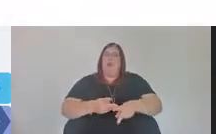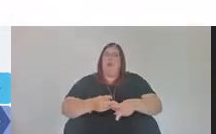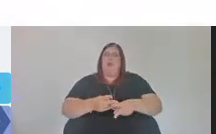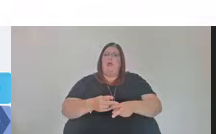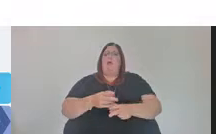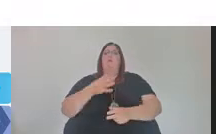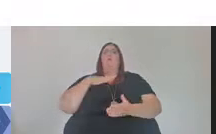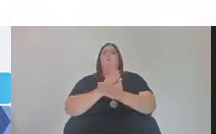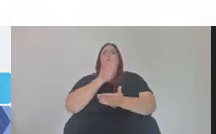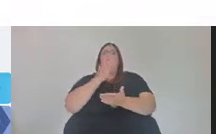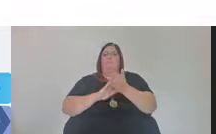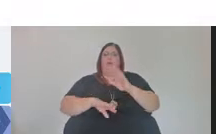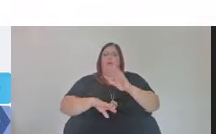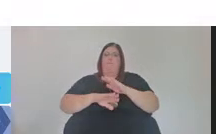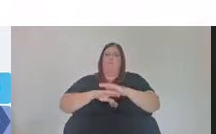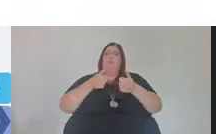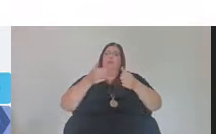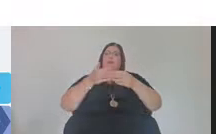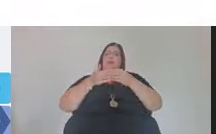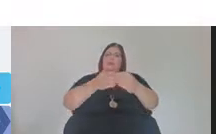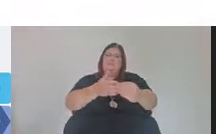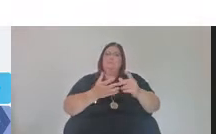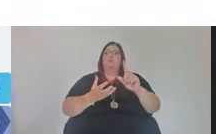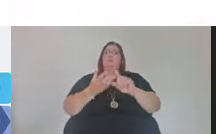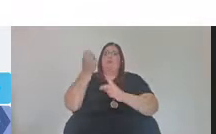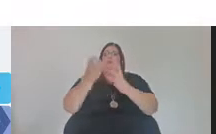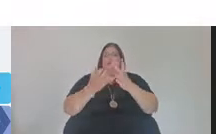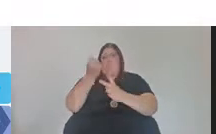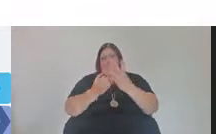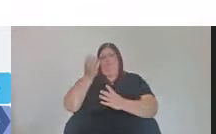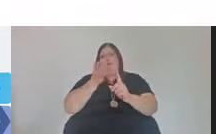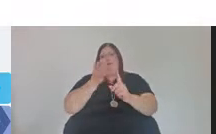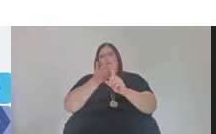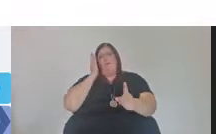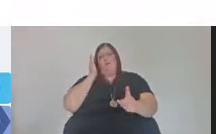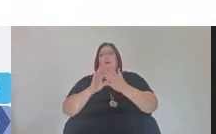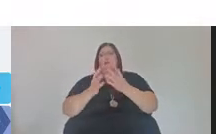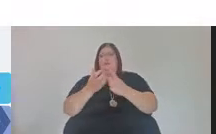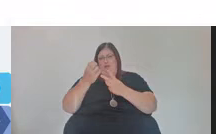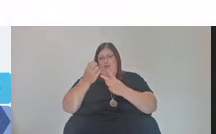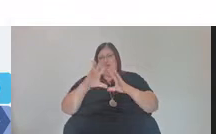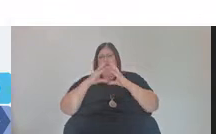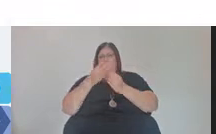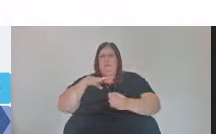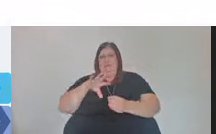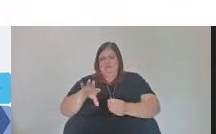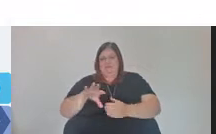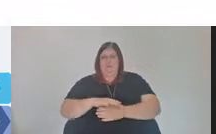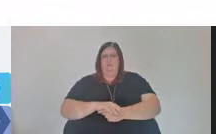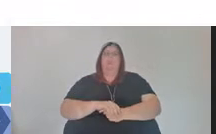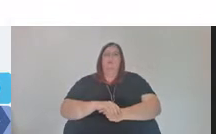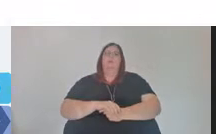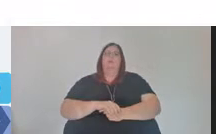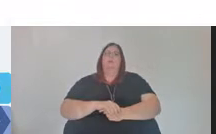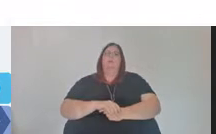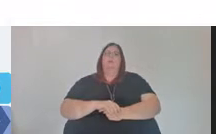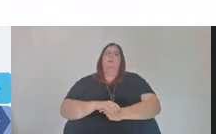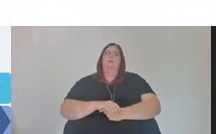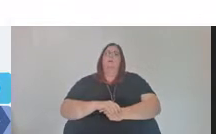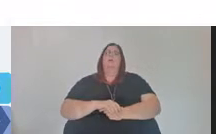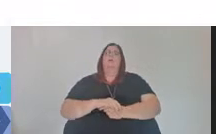leadership and focus to improving outcomes for our communities, with place as the essential building block on which we develop our plans.